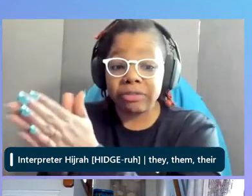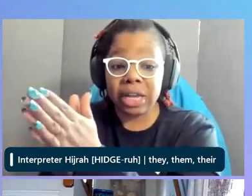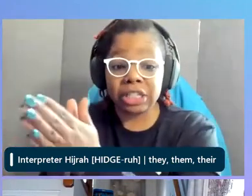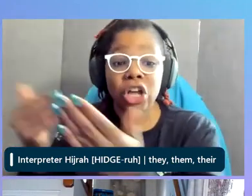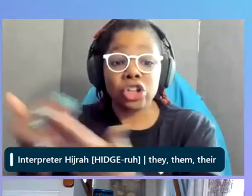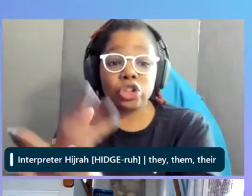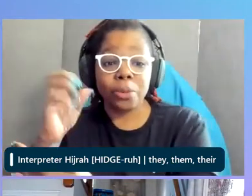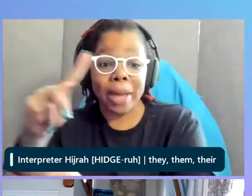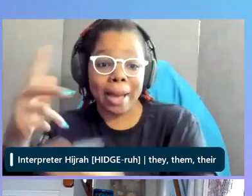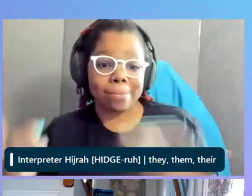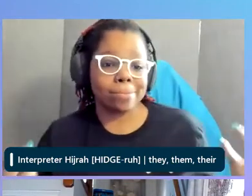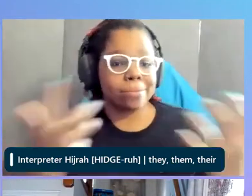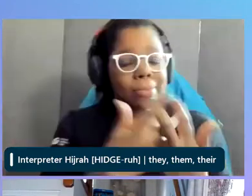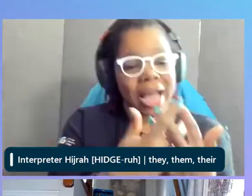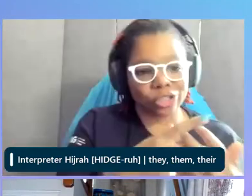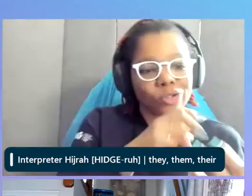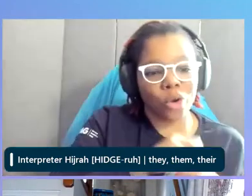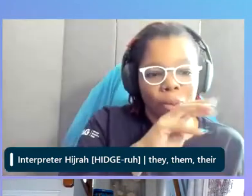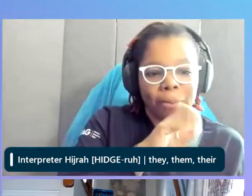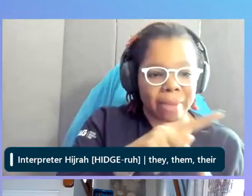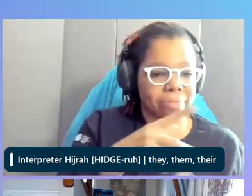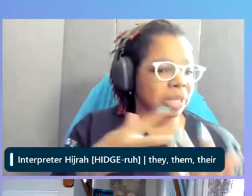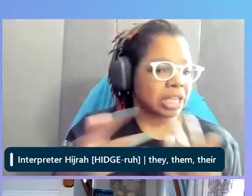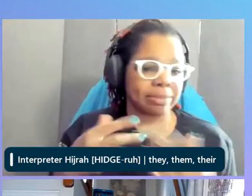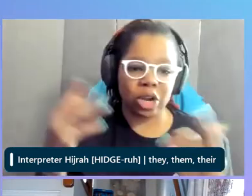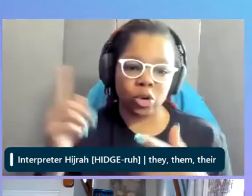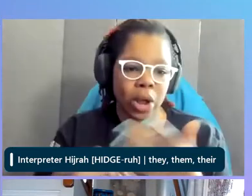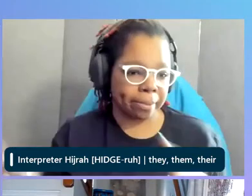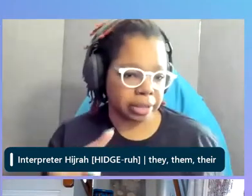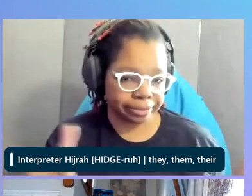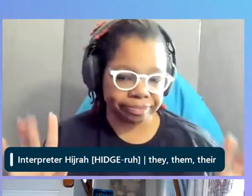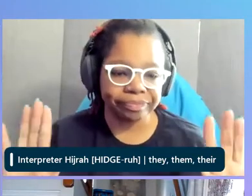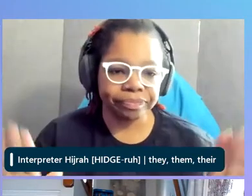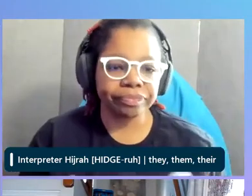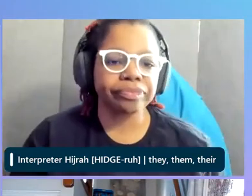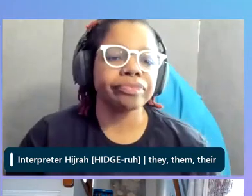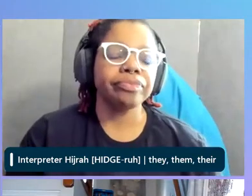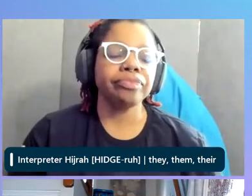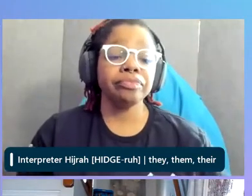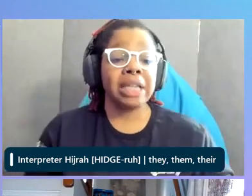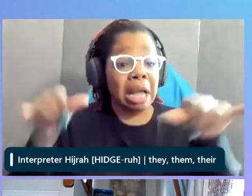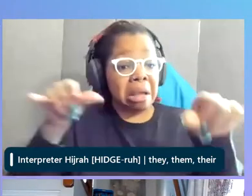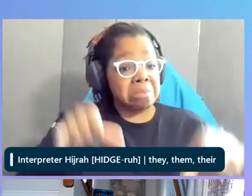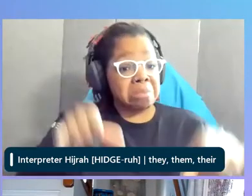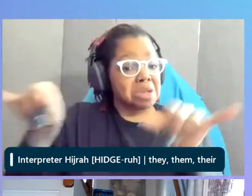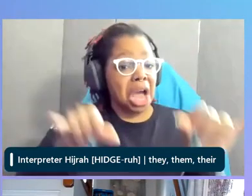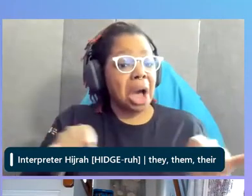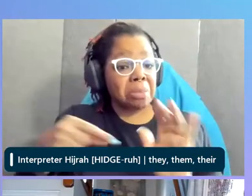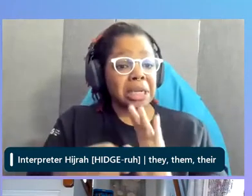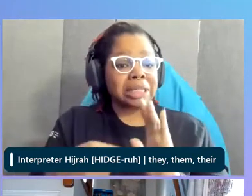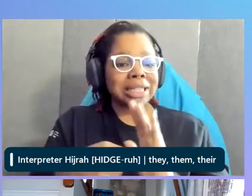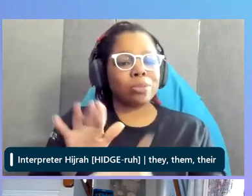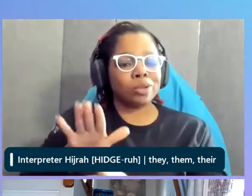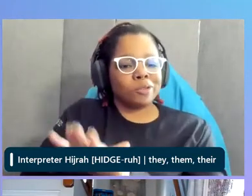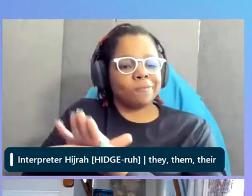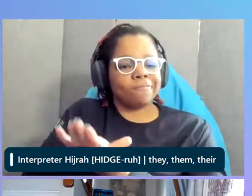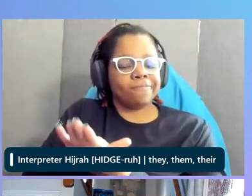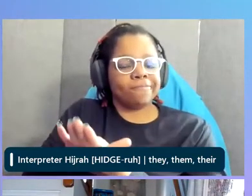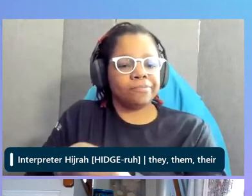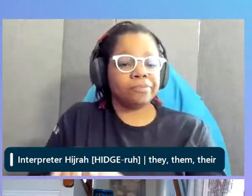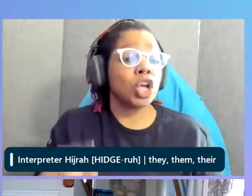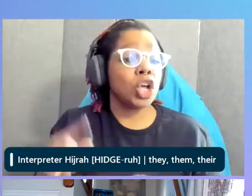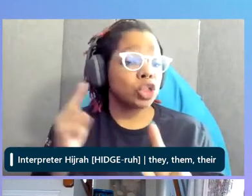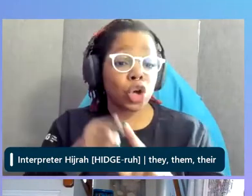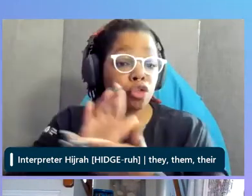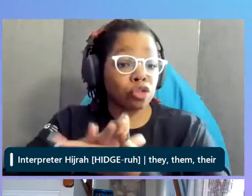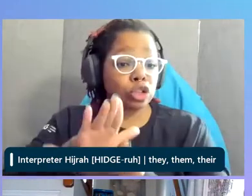the old map as closely as possible, no matter what. Now, a more common example of this can be found in school. The goal of